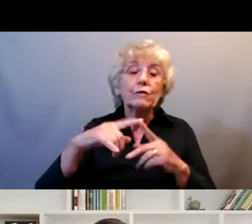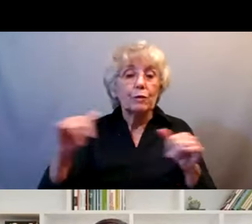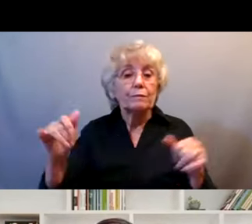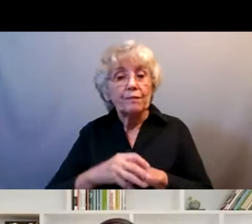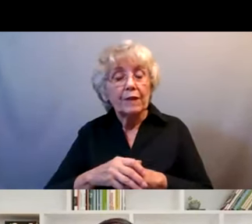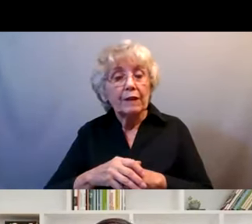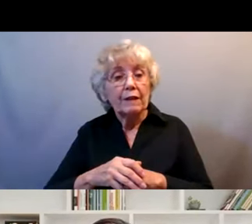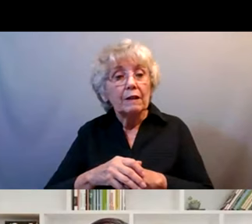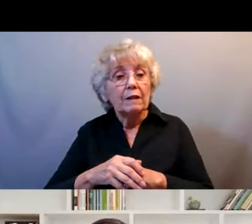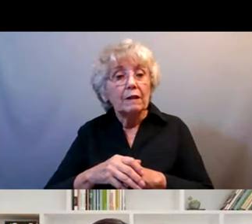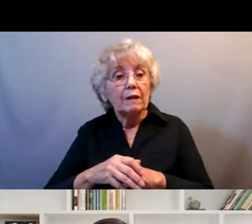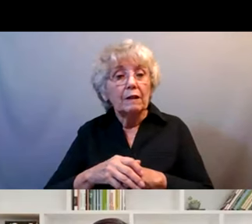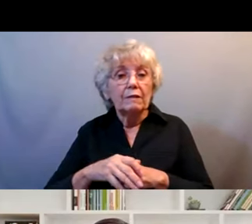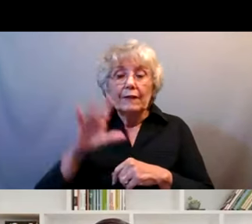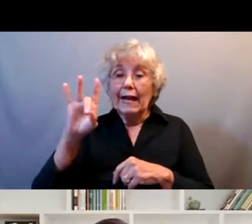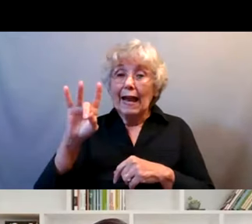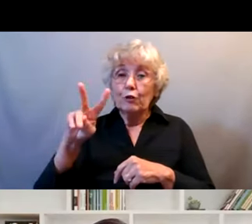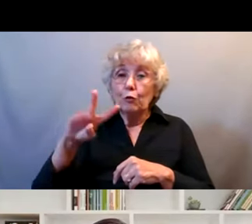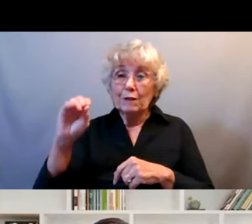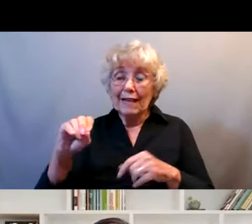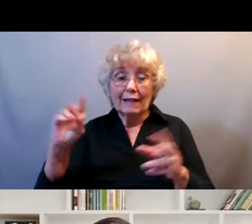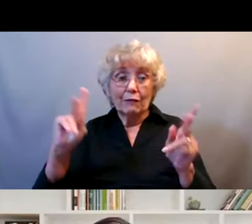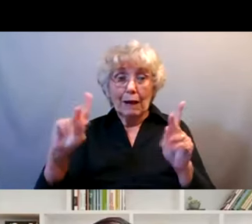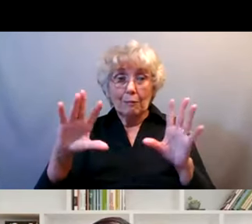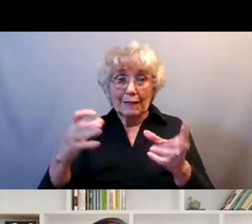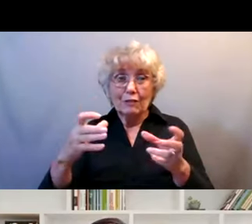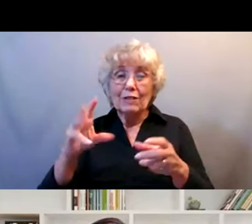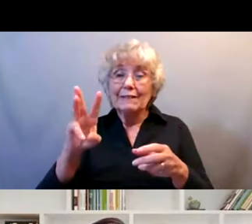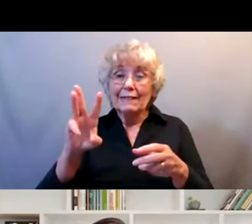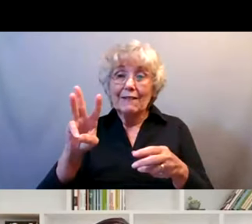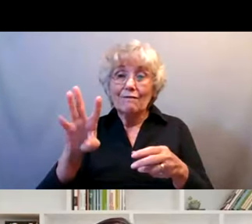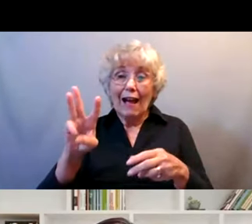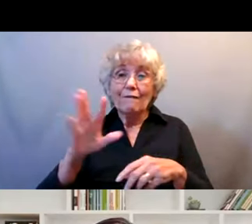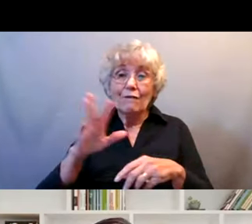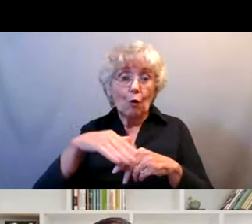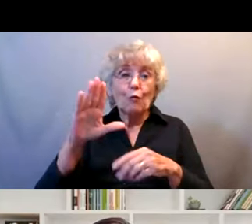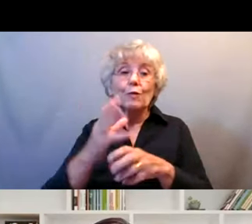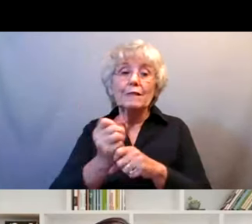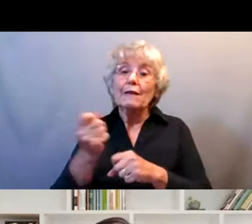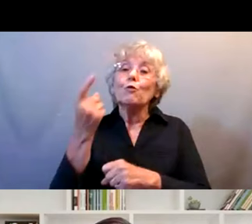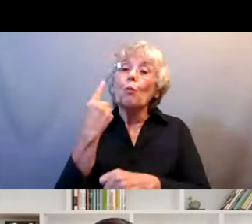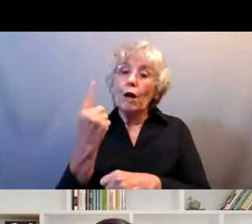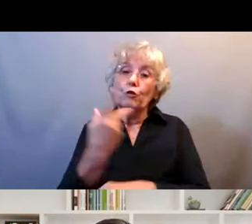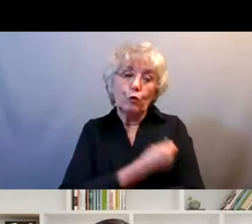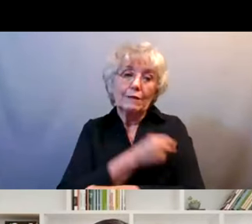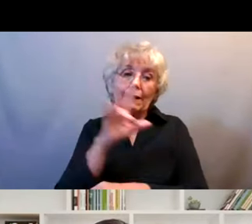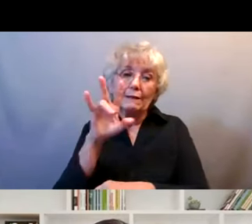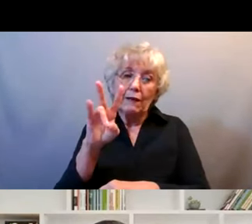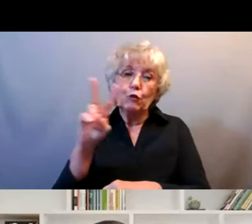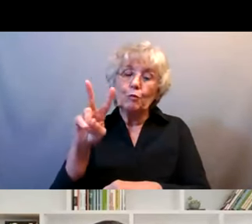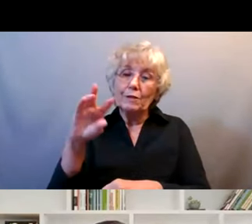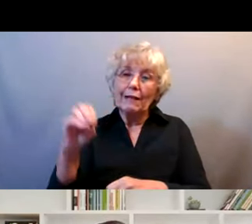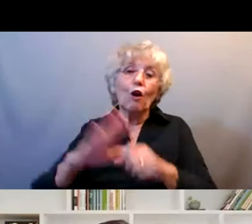Sum it up, 82% of the population, 65 and older, received one dose. 72% are